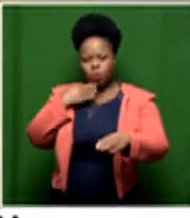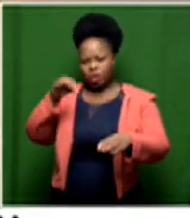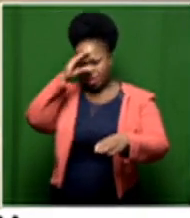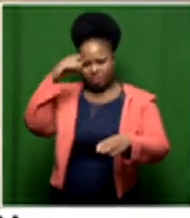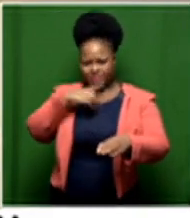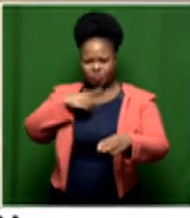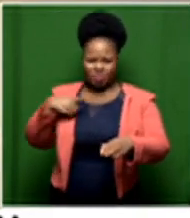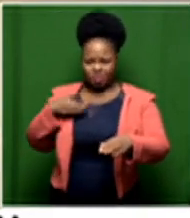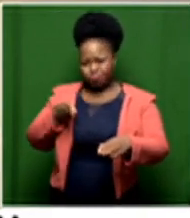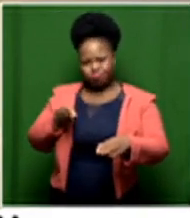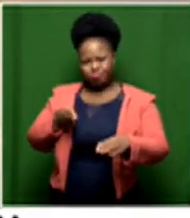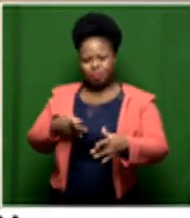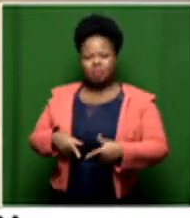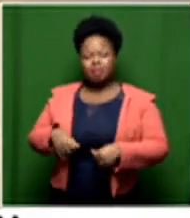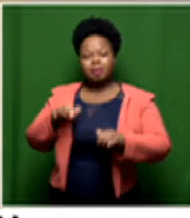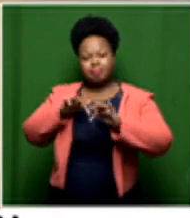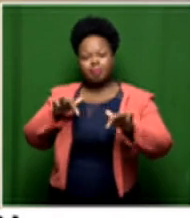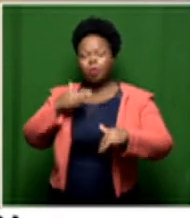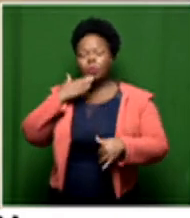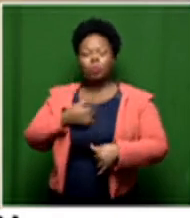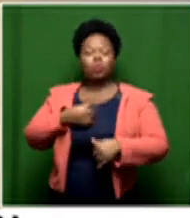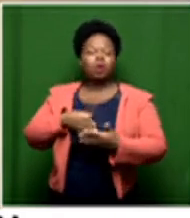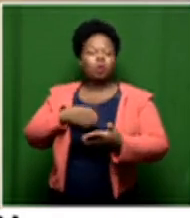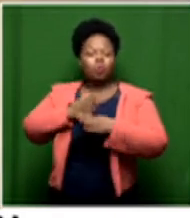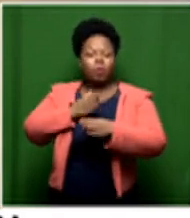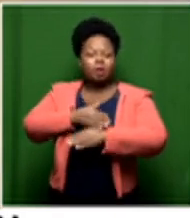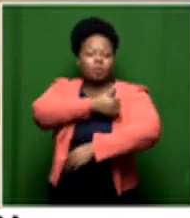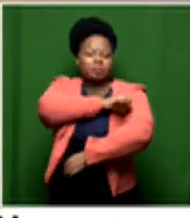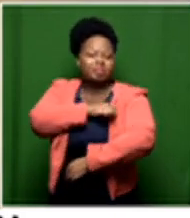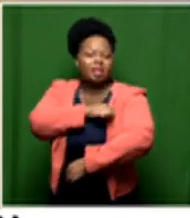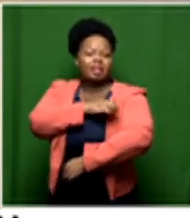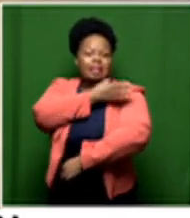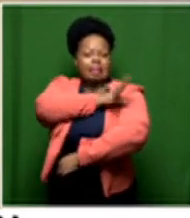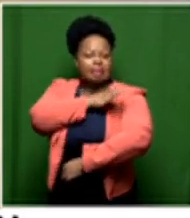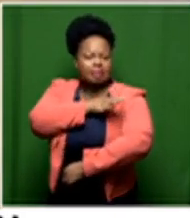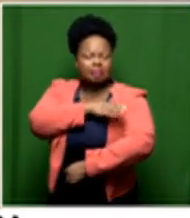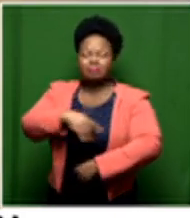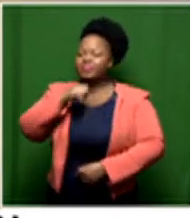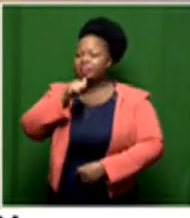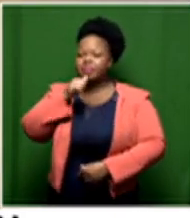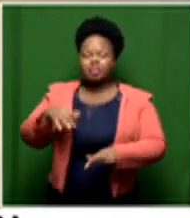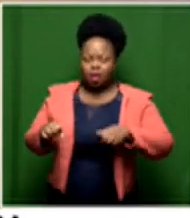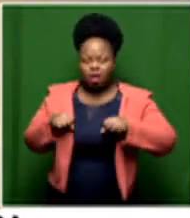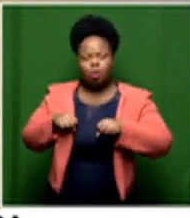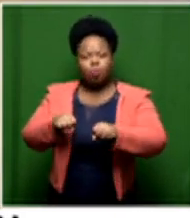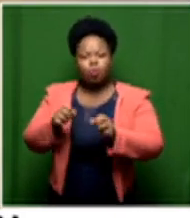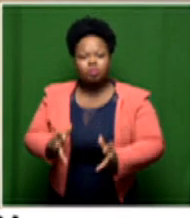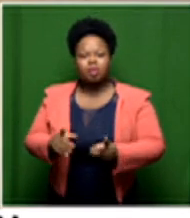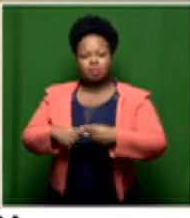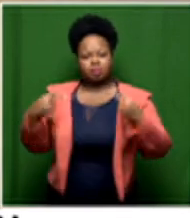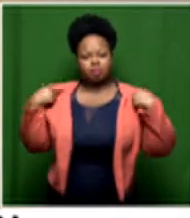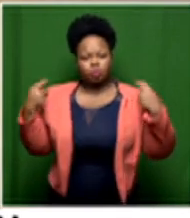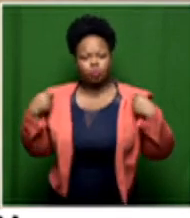frontline healthcare workers, people who work in clinics, people who work in hospitals, whether it's as porters and security people or whether